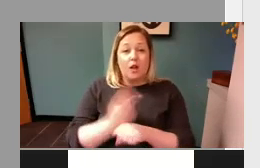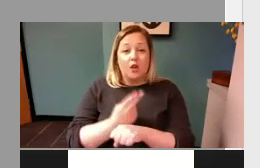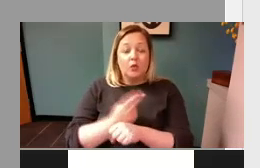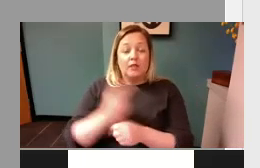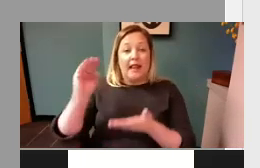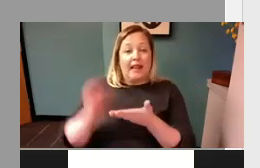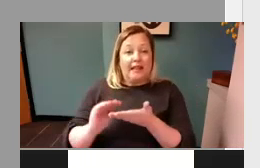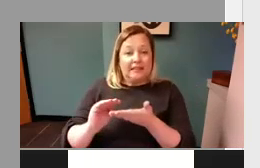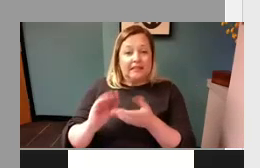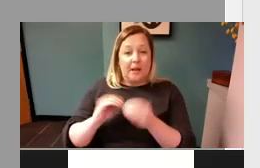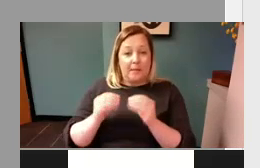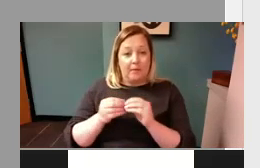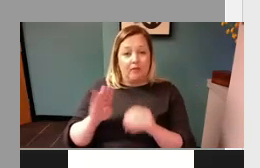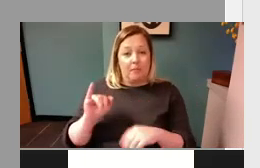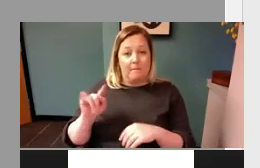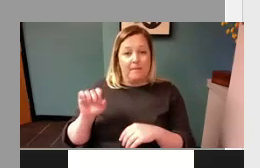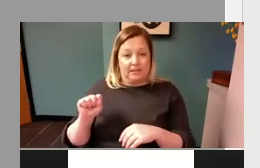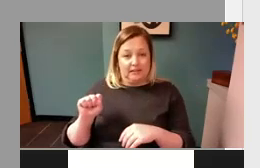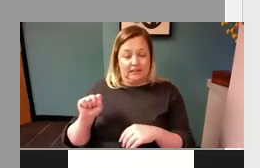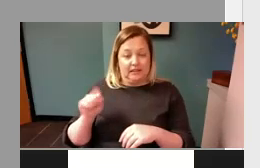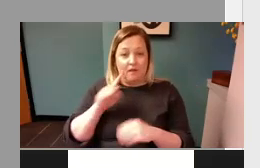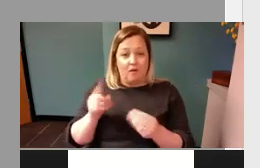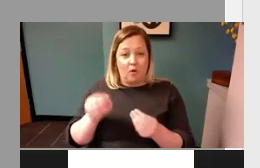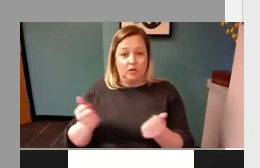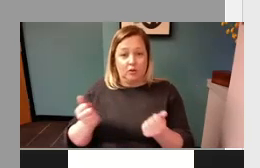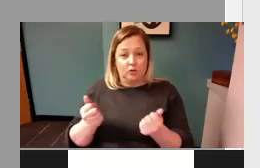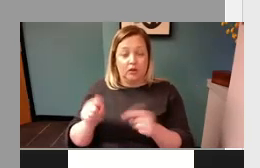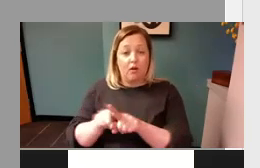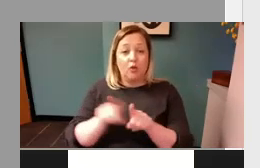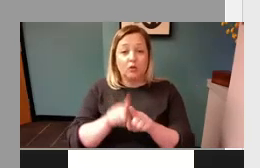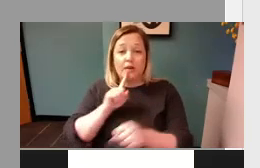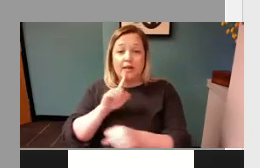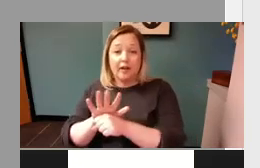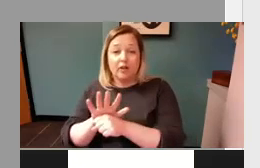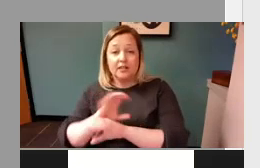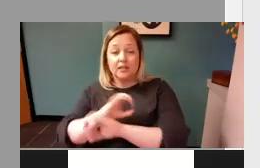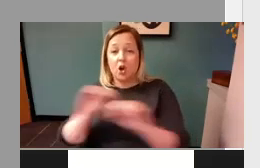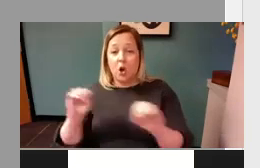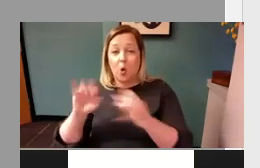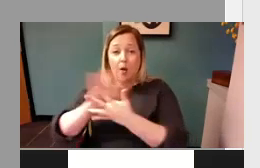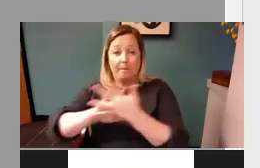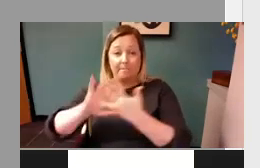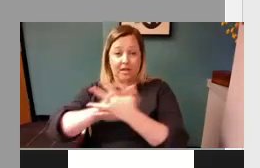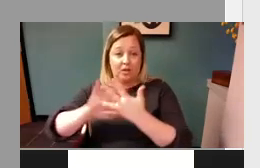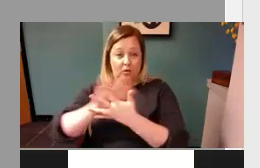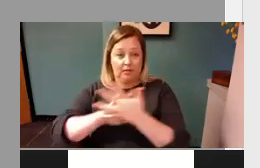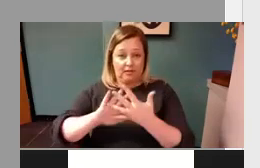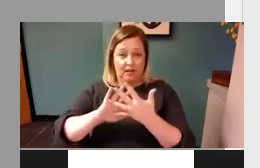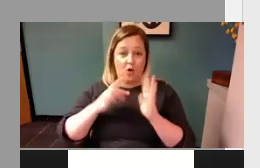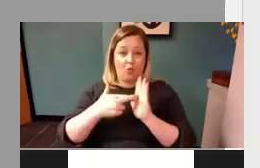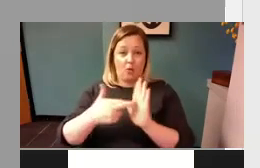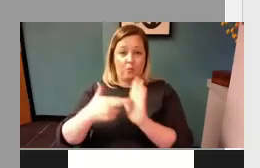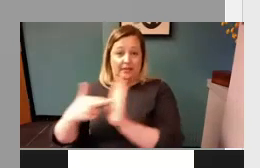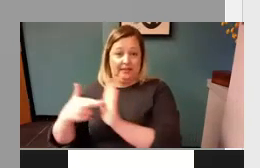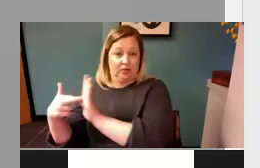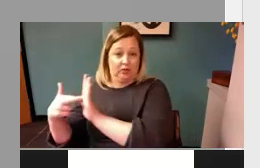information. Secondly, this also guarantees that you're going to have unambiguous set of representations for all your notes.